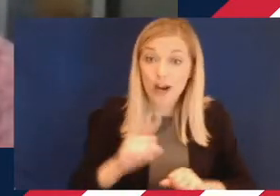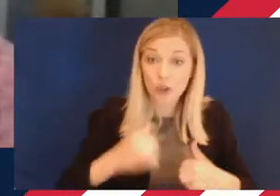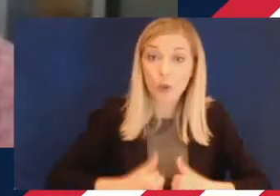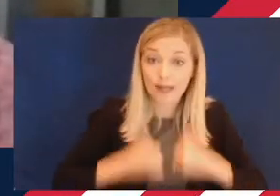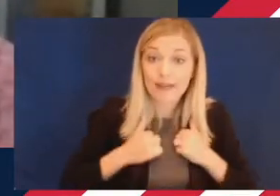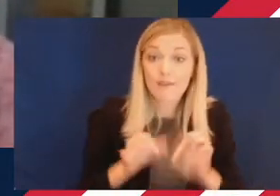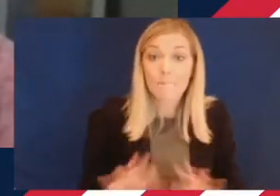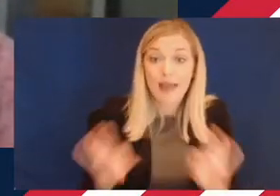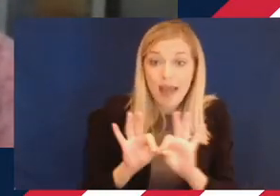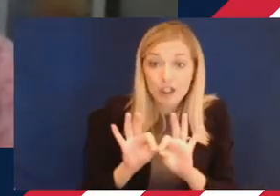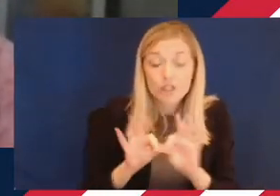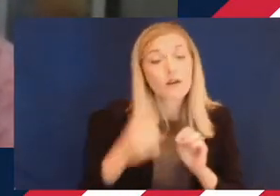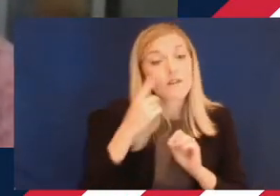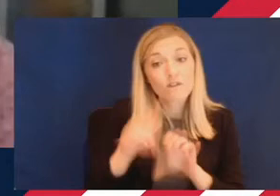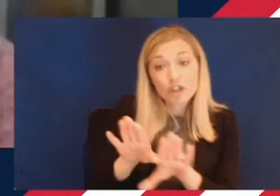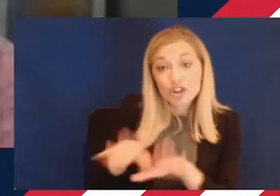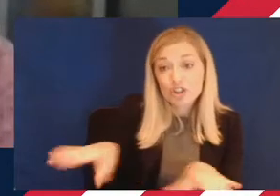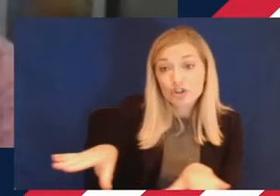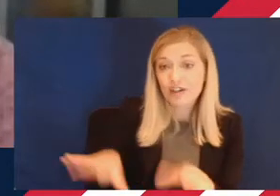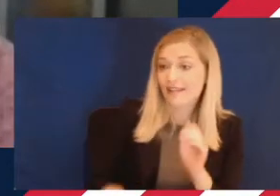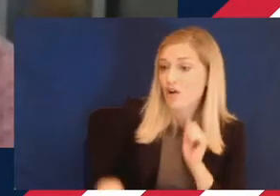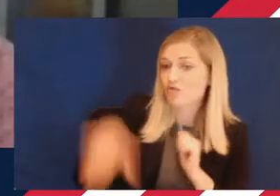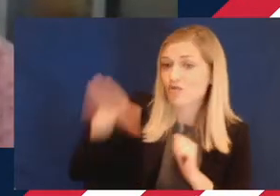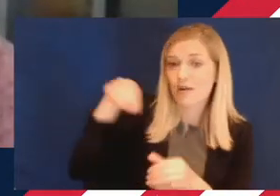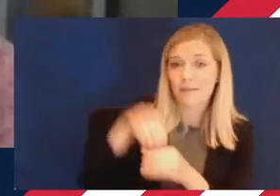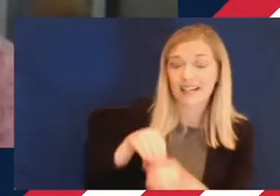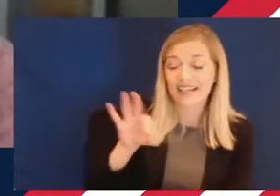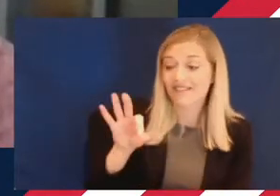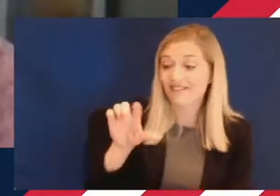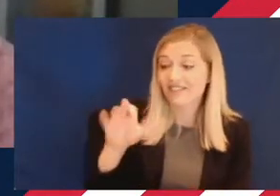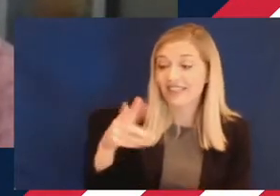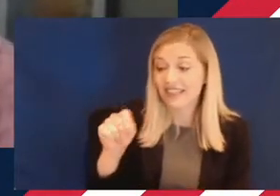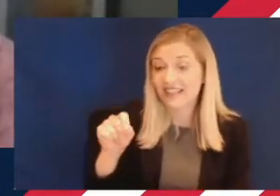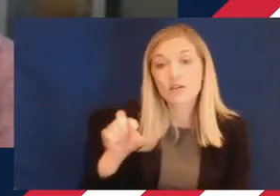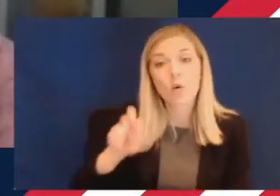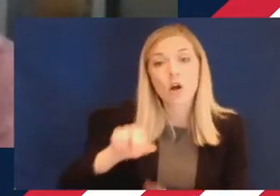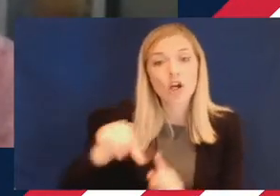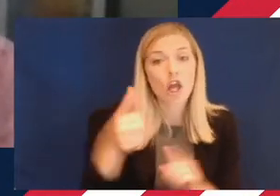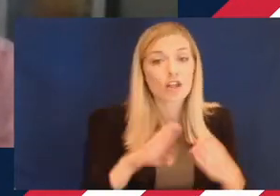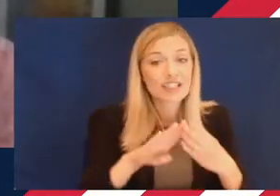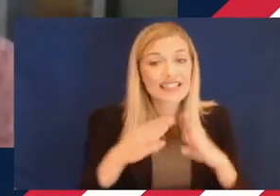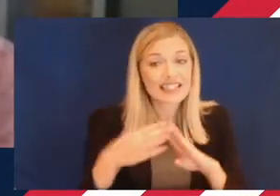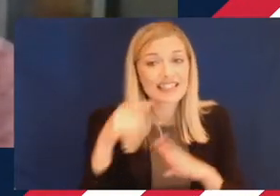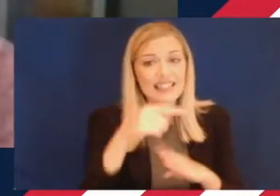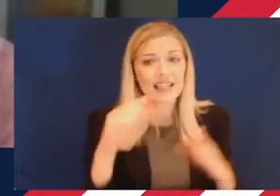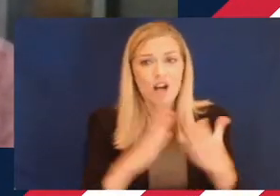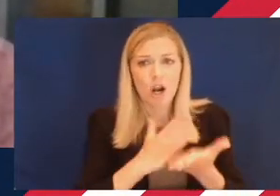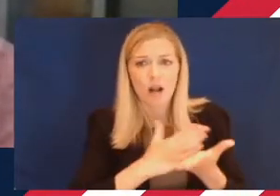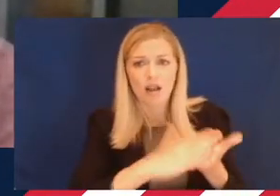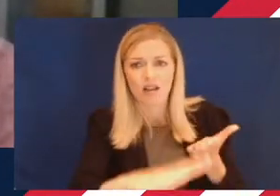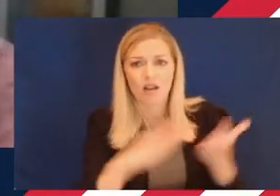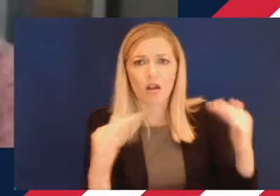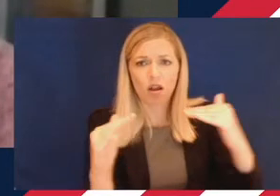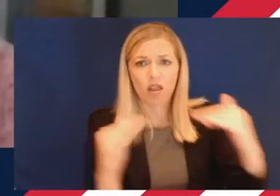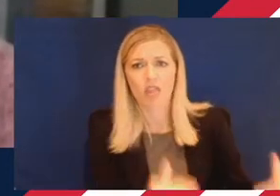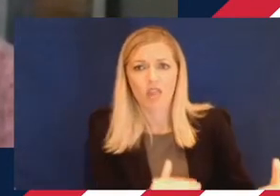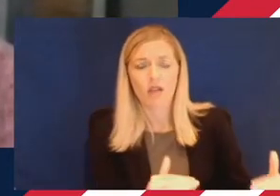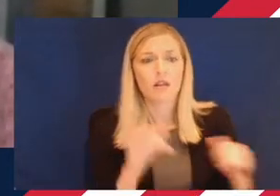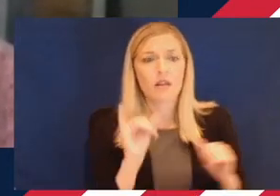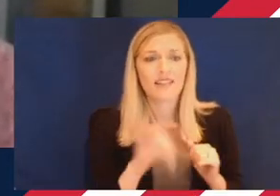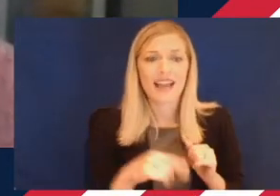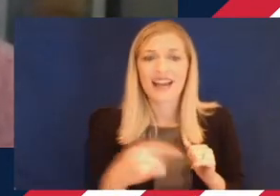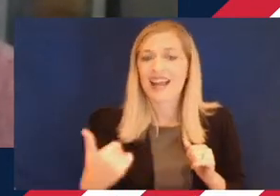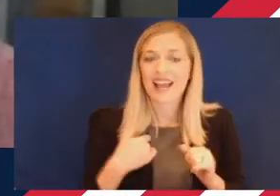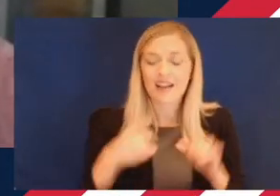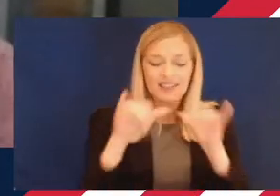like Flint, places replete with the stresses of misfortune, these adversities rooted in historic and systemic biases